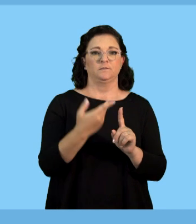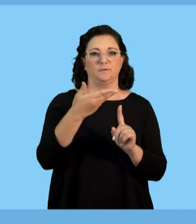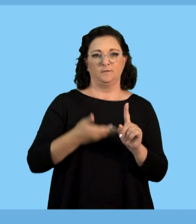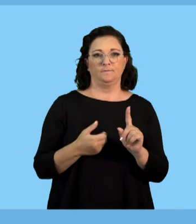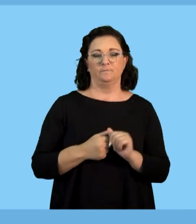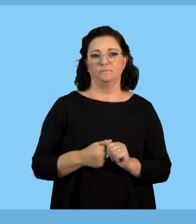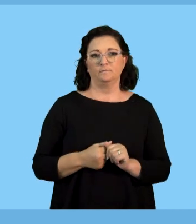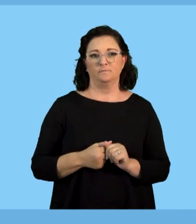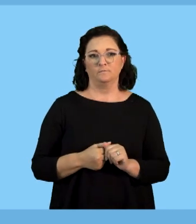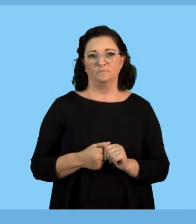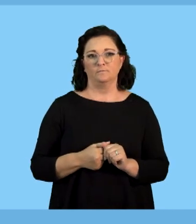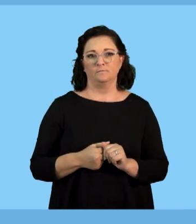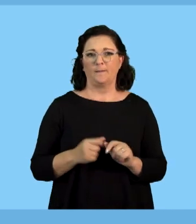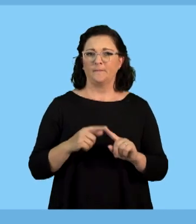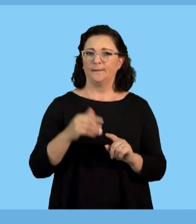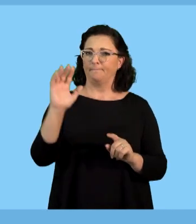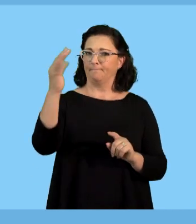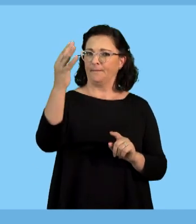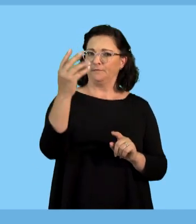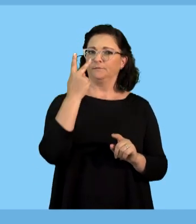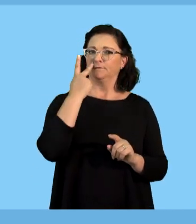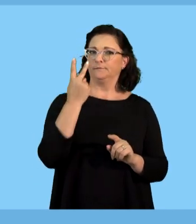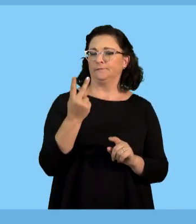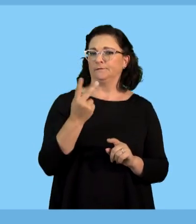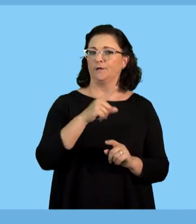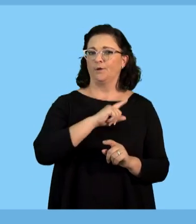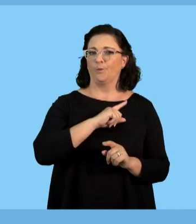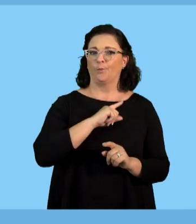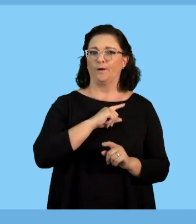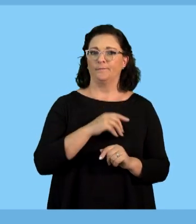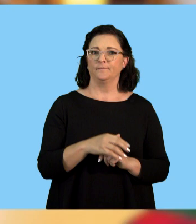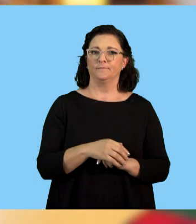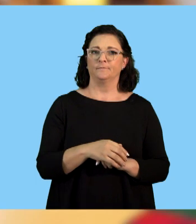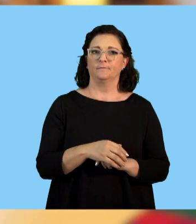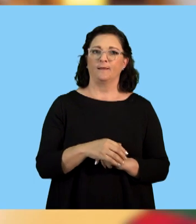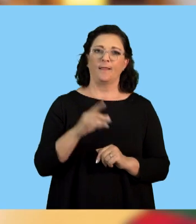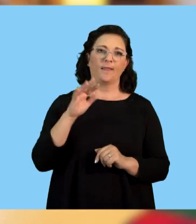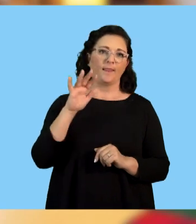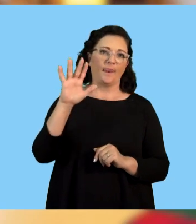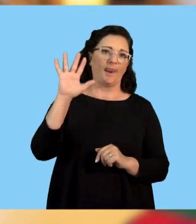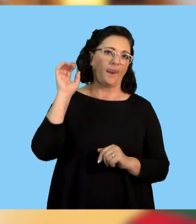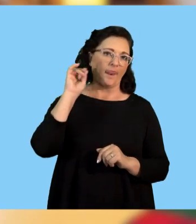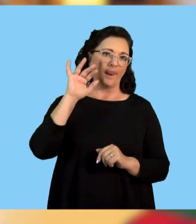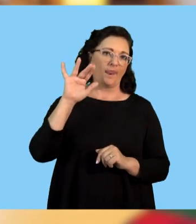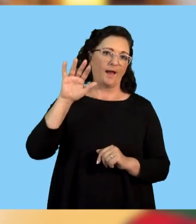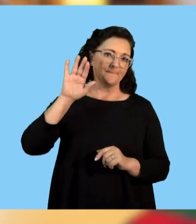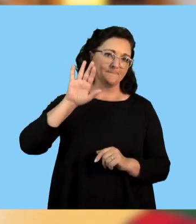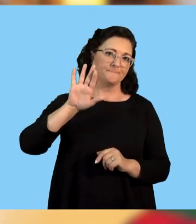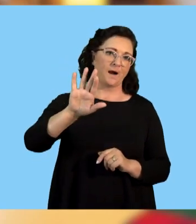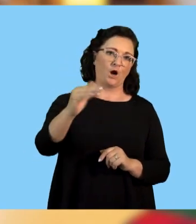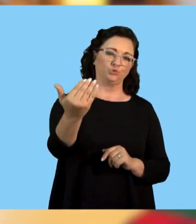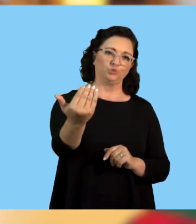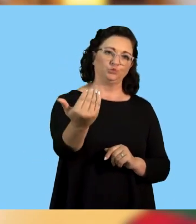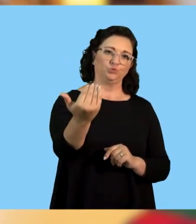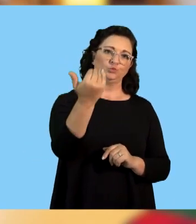The reason why you also are able to see yourself in the mirror, an image of yourself in the mirror, it is because the light coming from the source